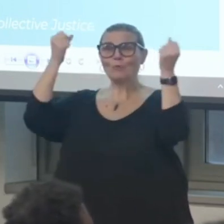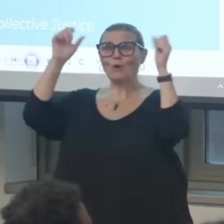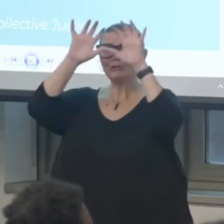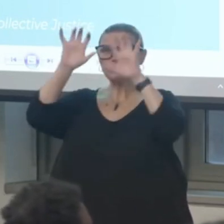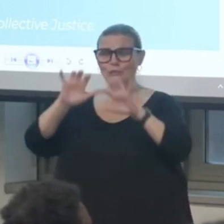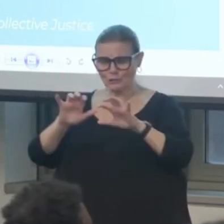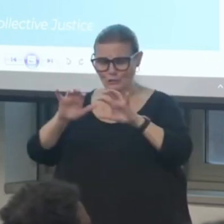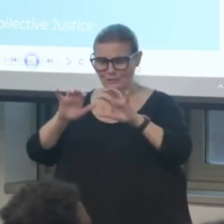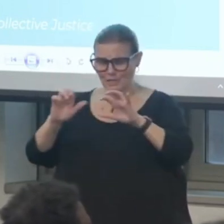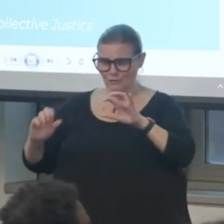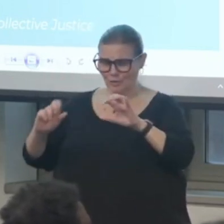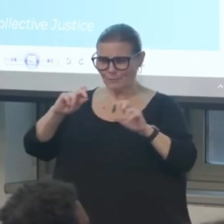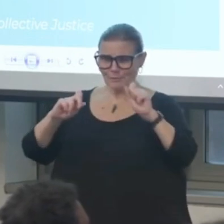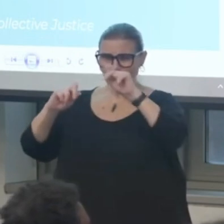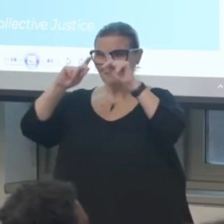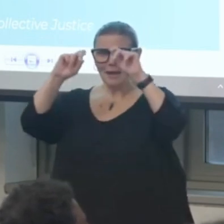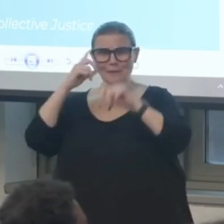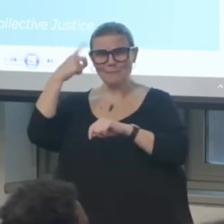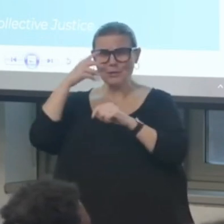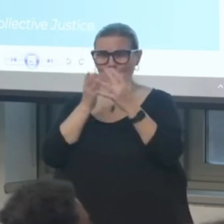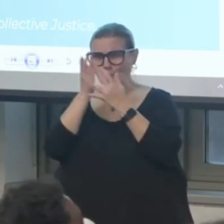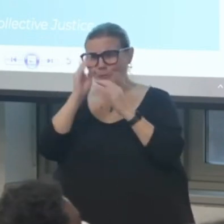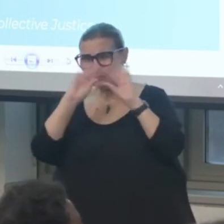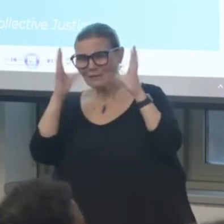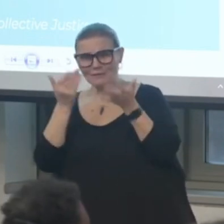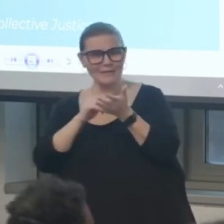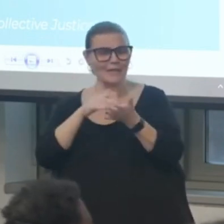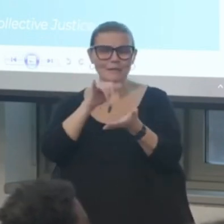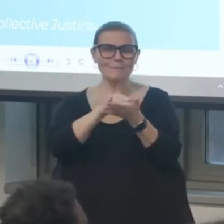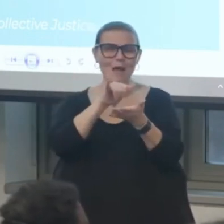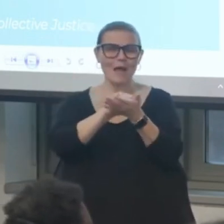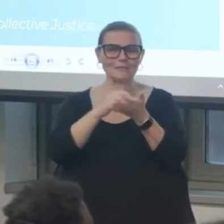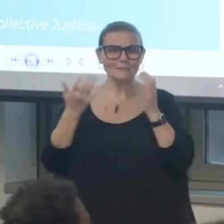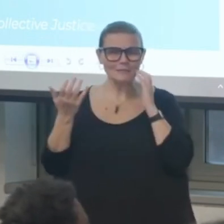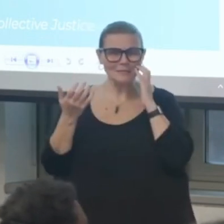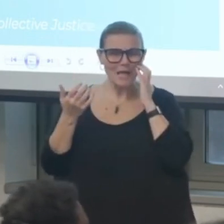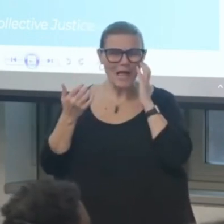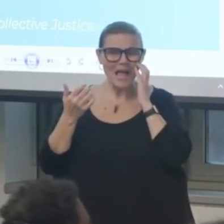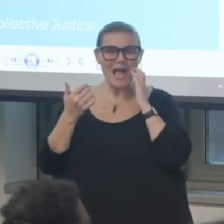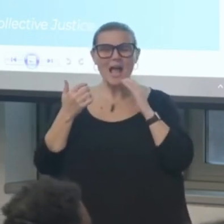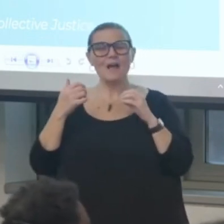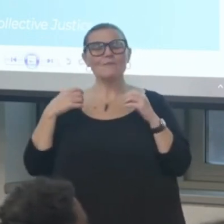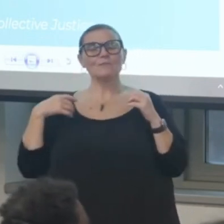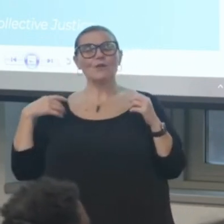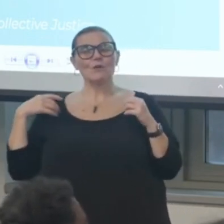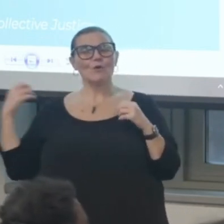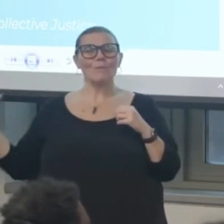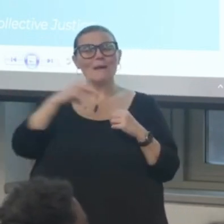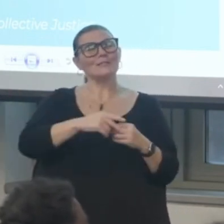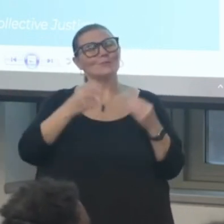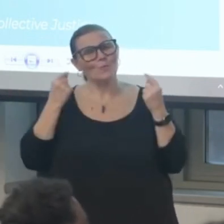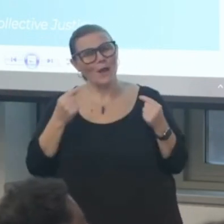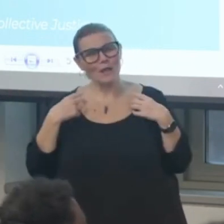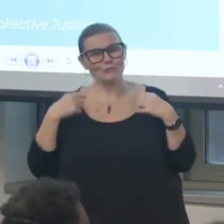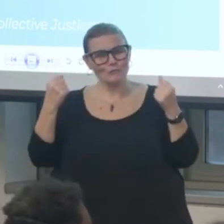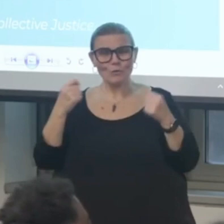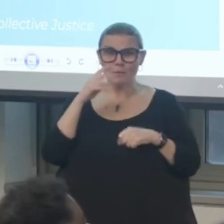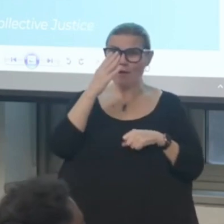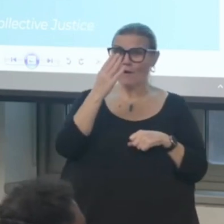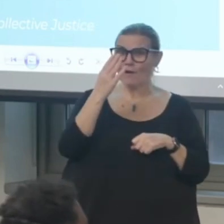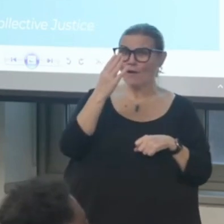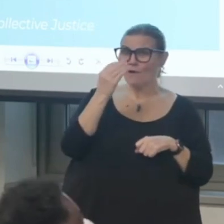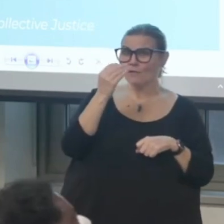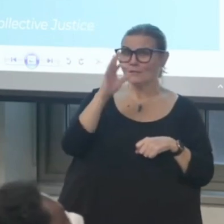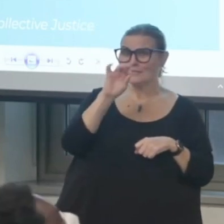some old building facade being made to look like it did in the 1800s. Like, restore to what? Like, to 1491